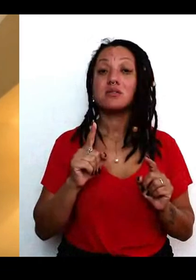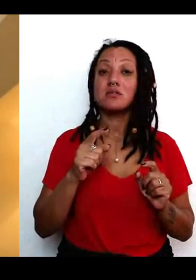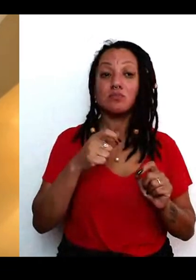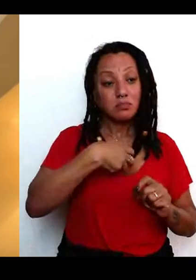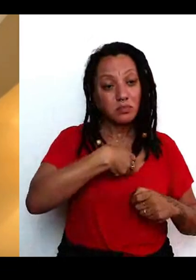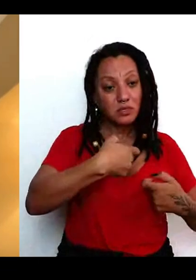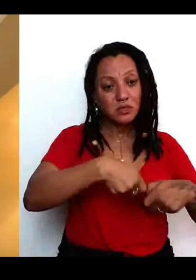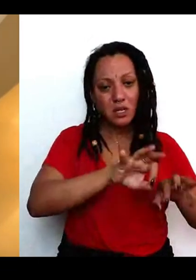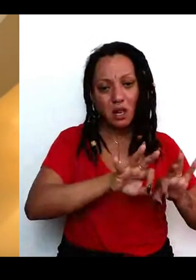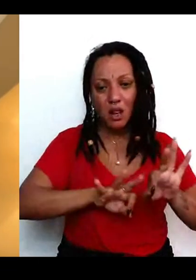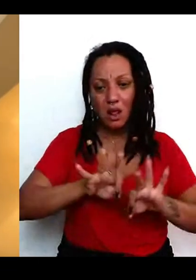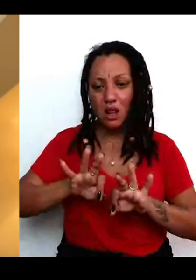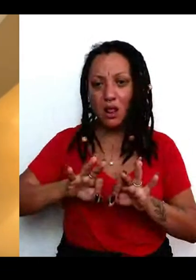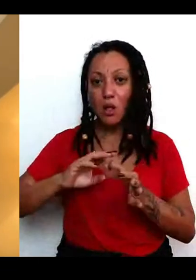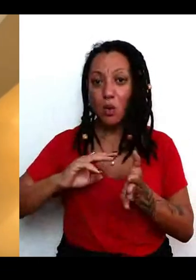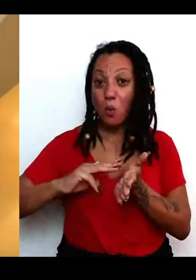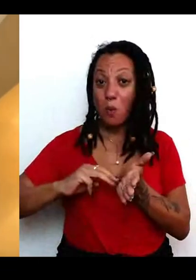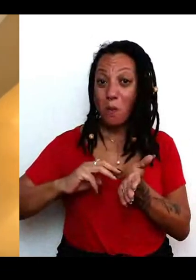prosperity